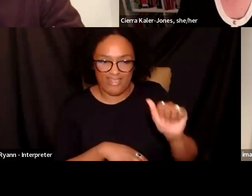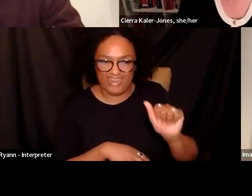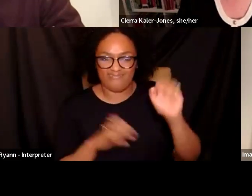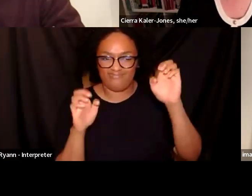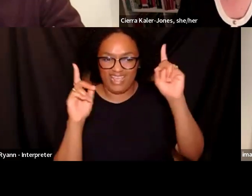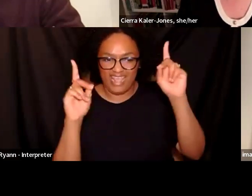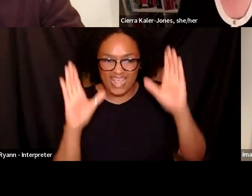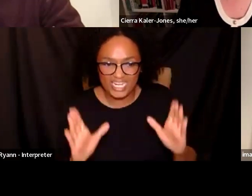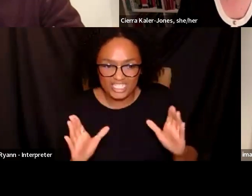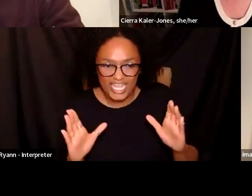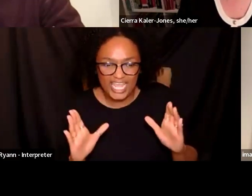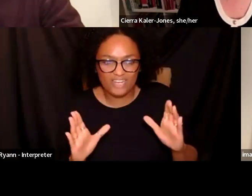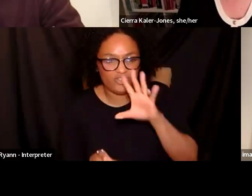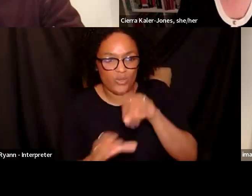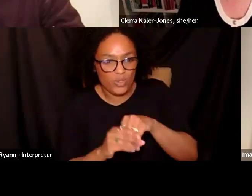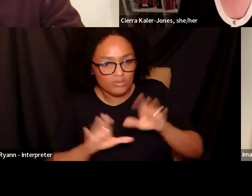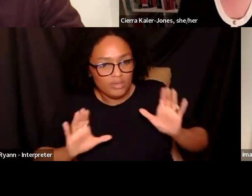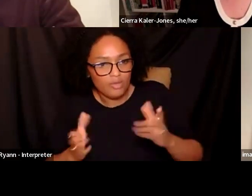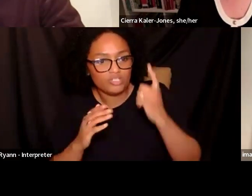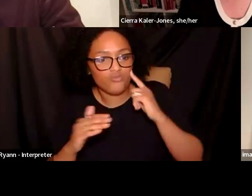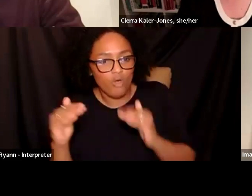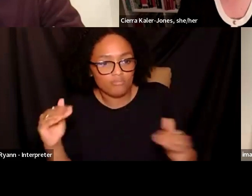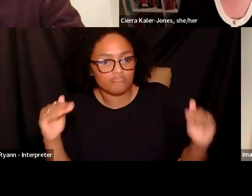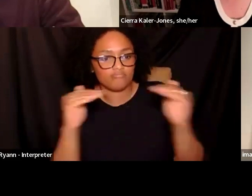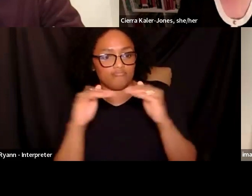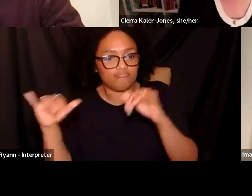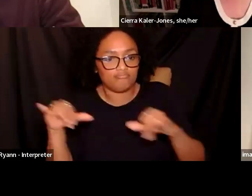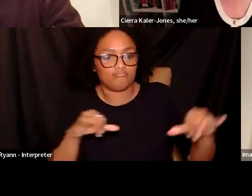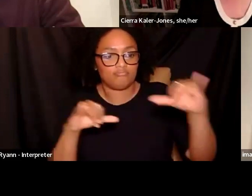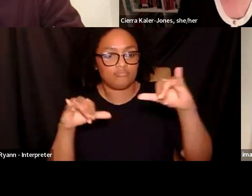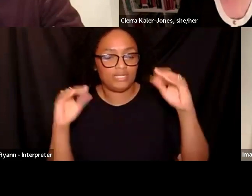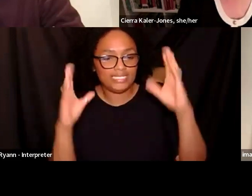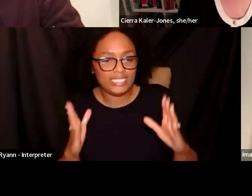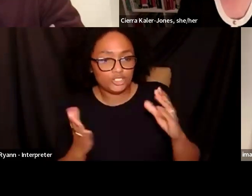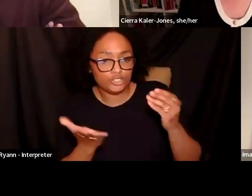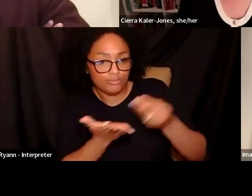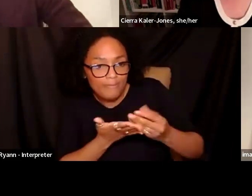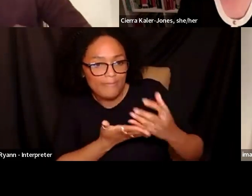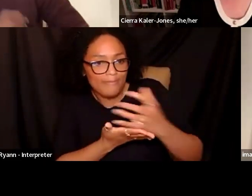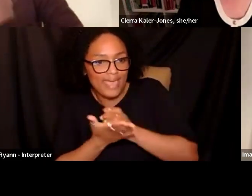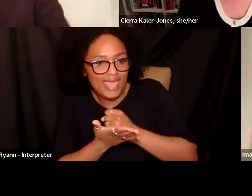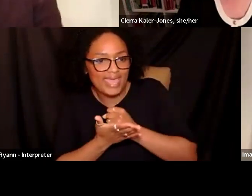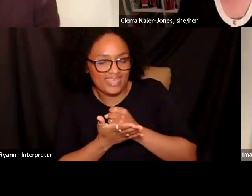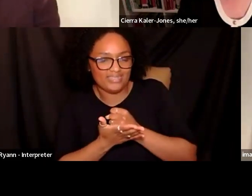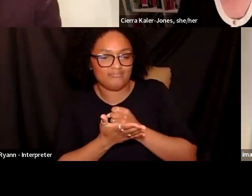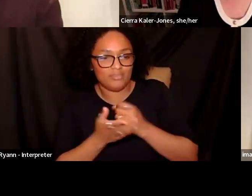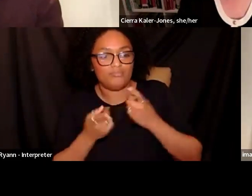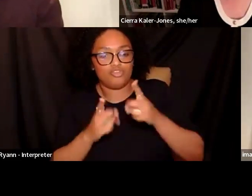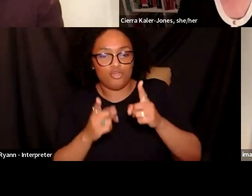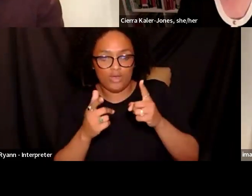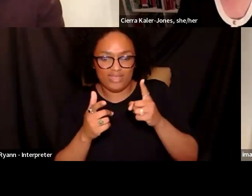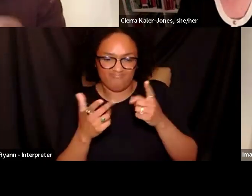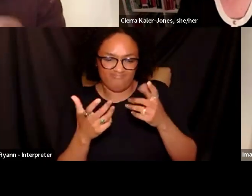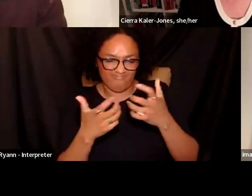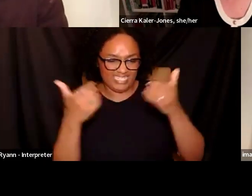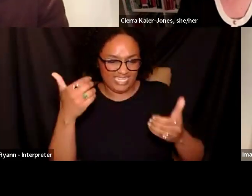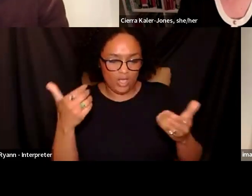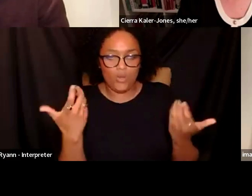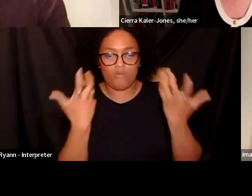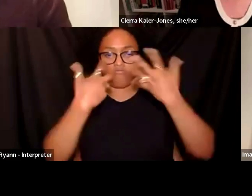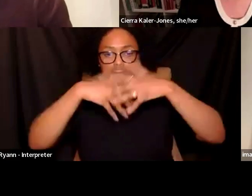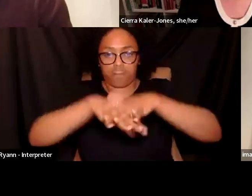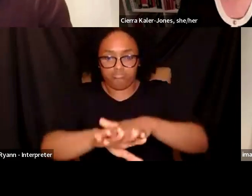curriculum reform, and civil rights. So I was hoping you could highlight a couple of the most impactful organizing campaigns that